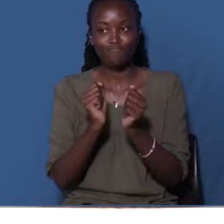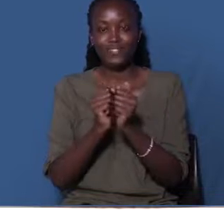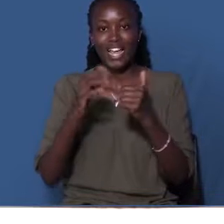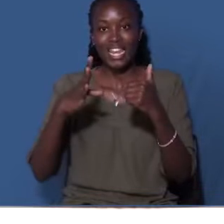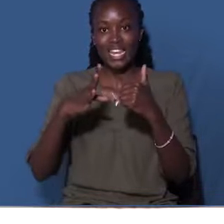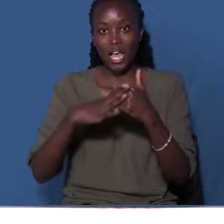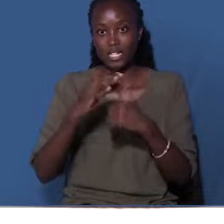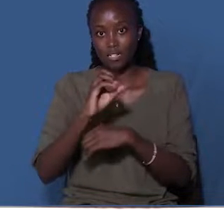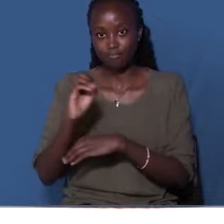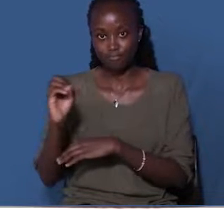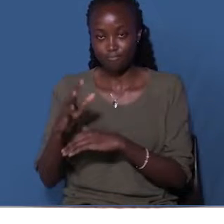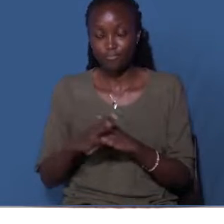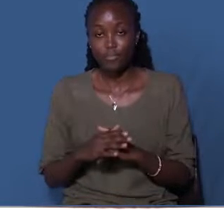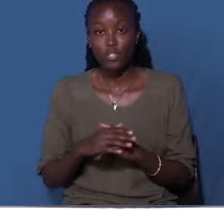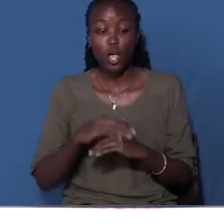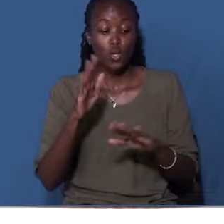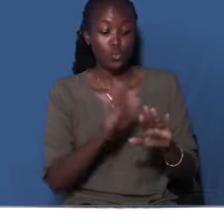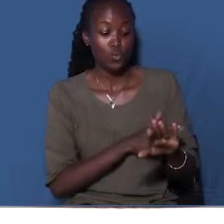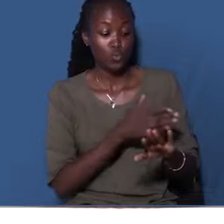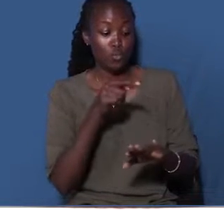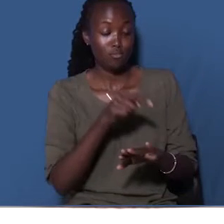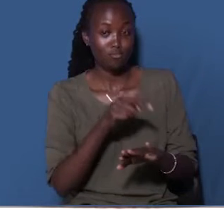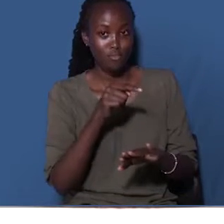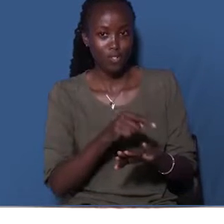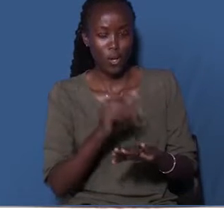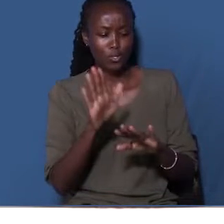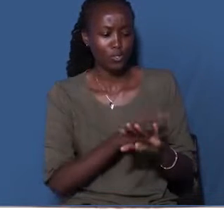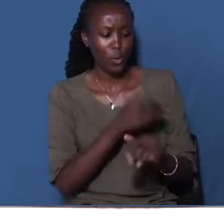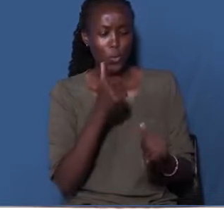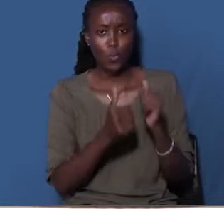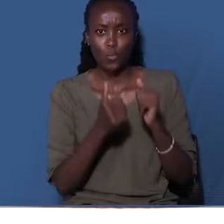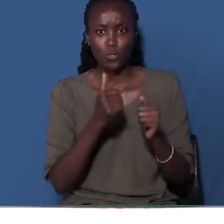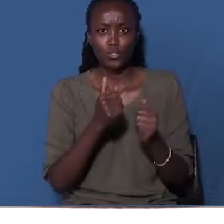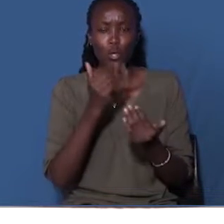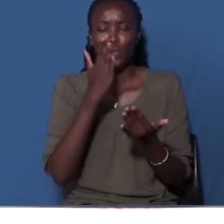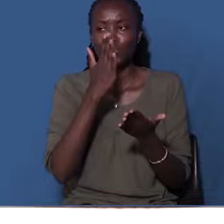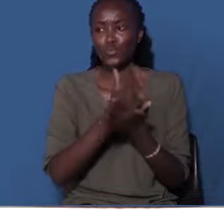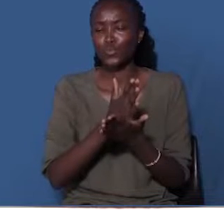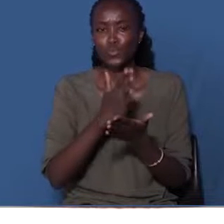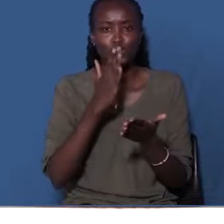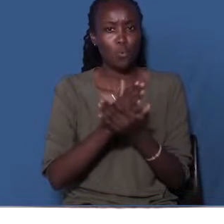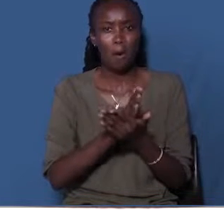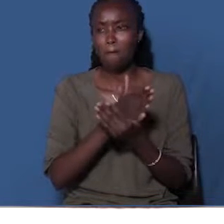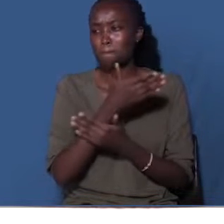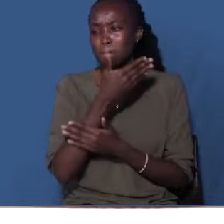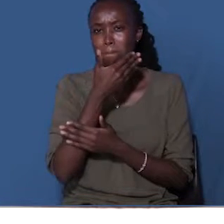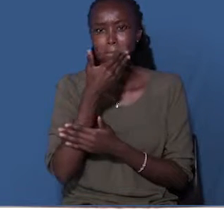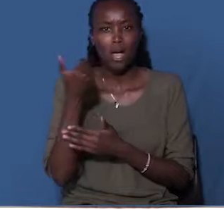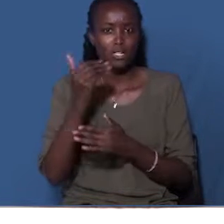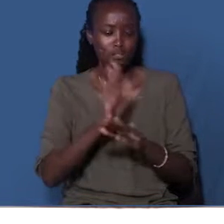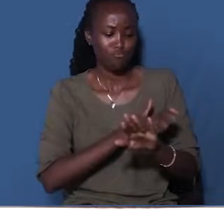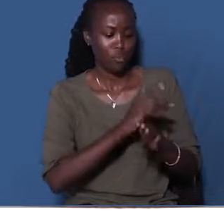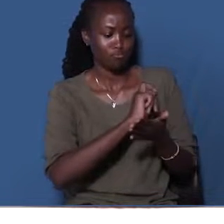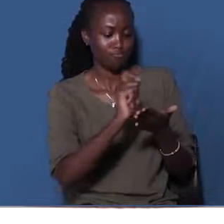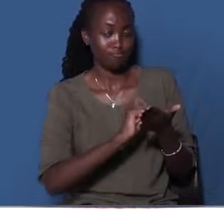song actually became one of Bernadette's most enduring, beloved compositions. In fact,